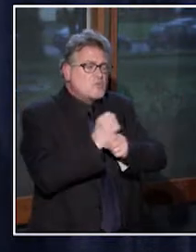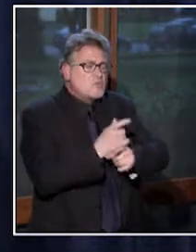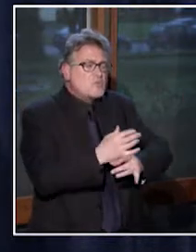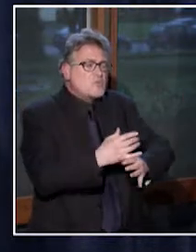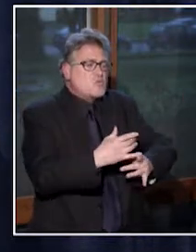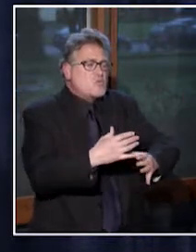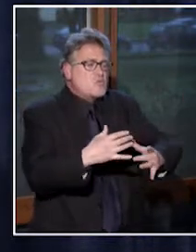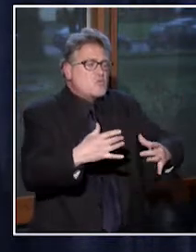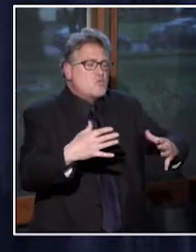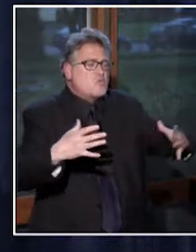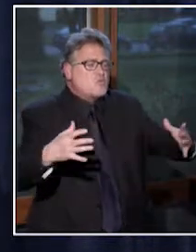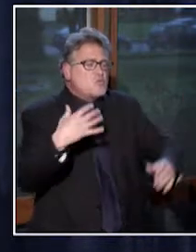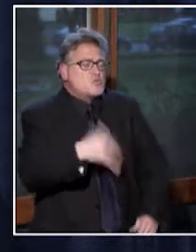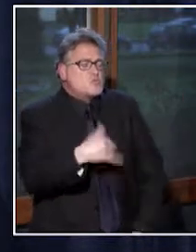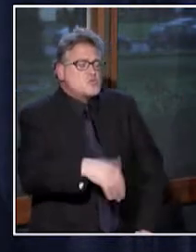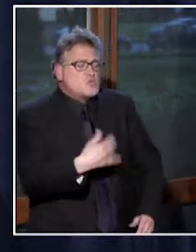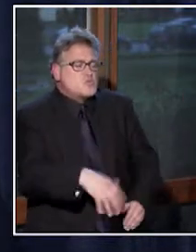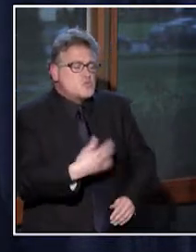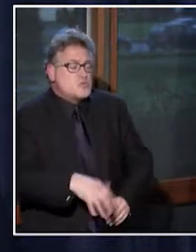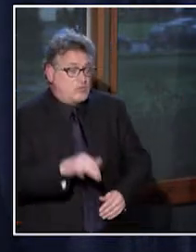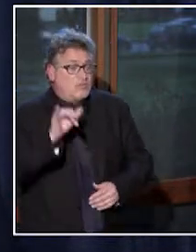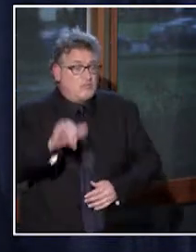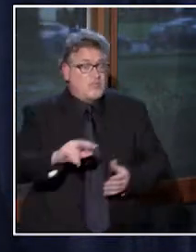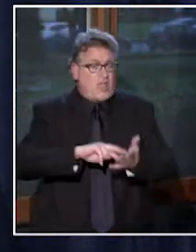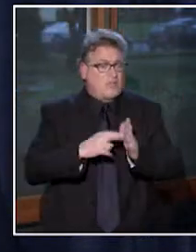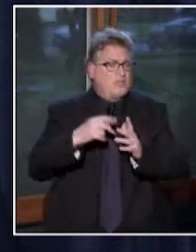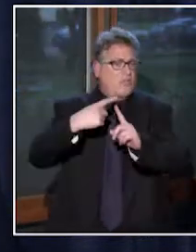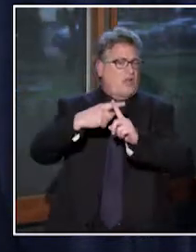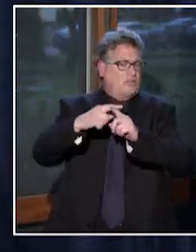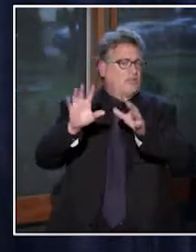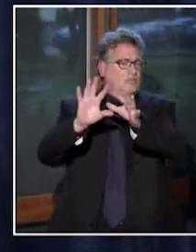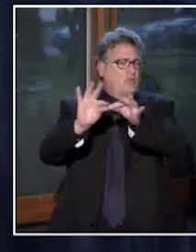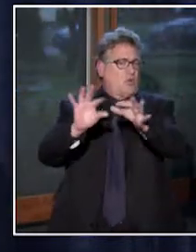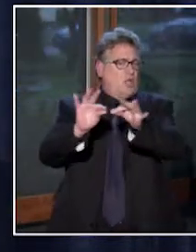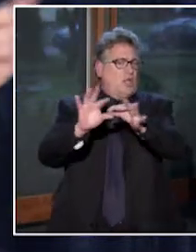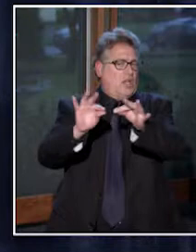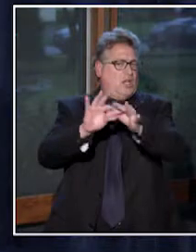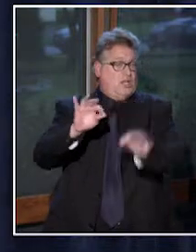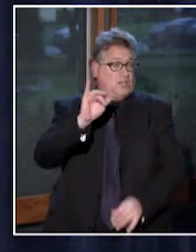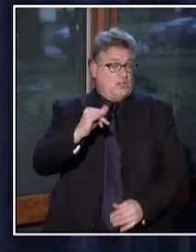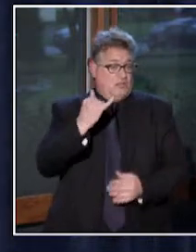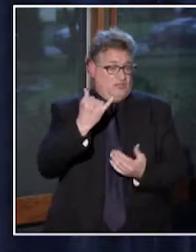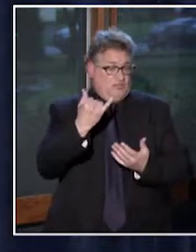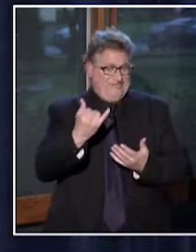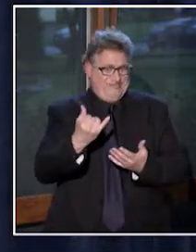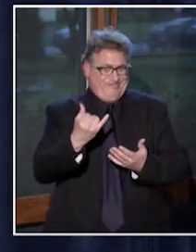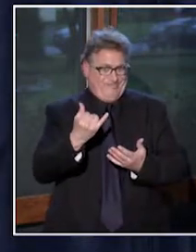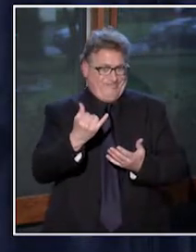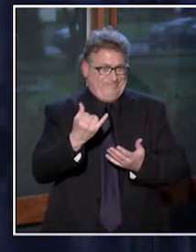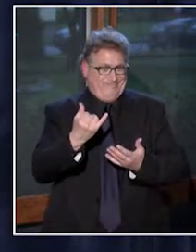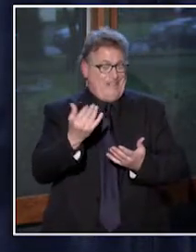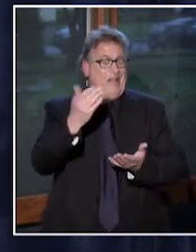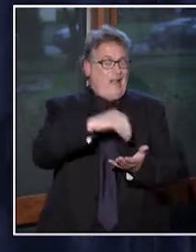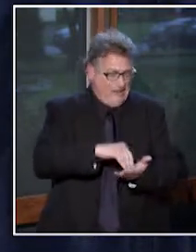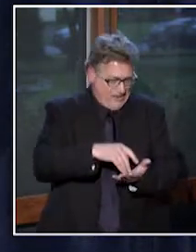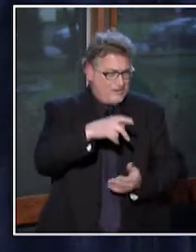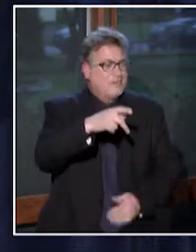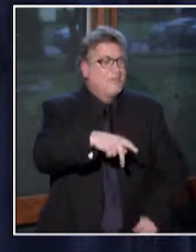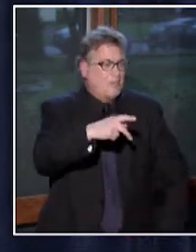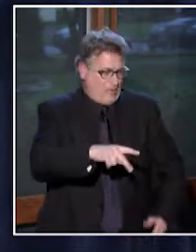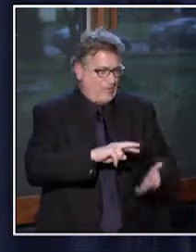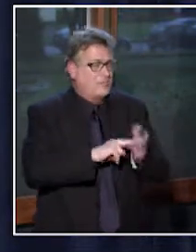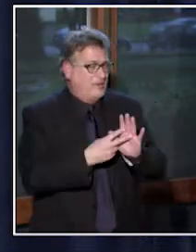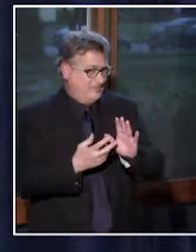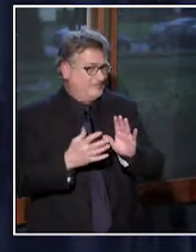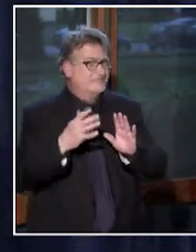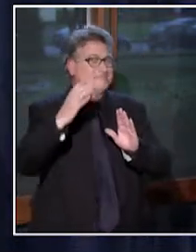There's a good narrative to be told. And again, this week, Portland made the shortlist of cities that are considered amongst